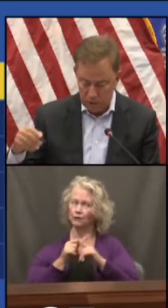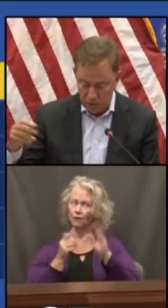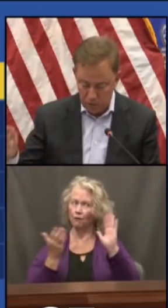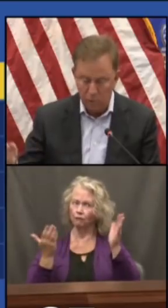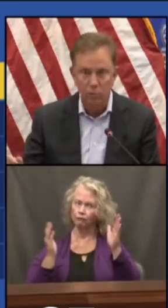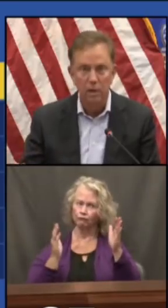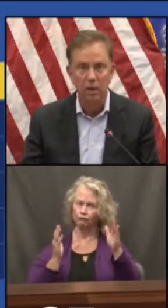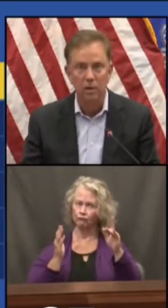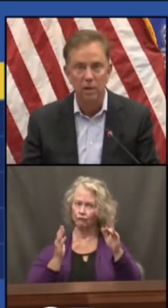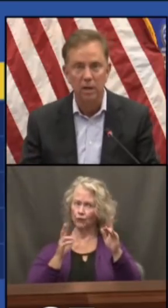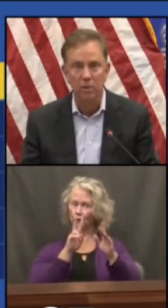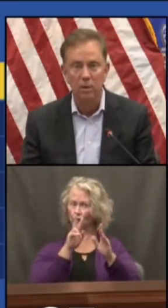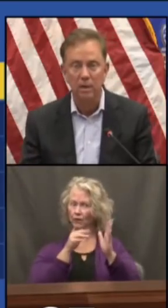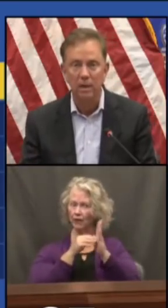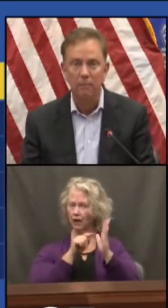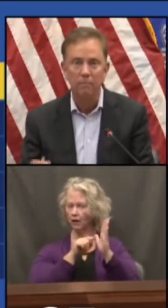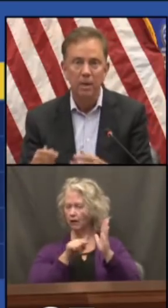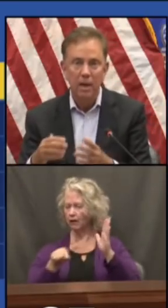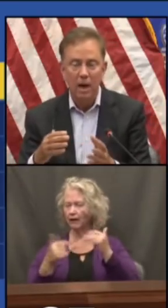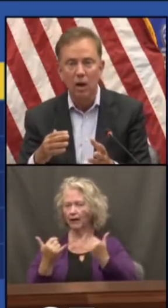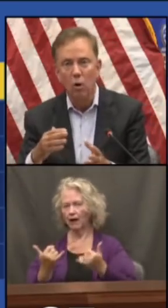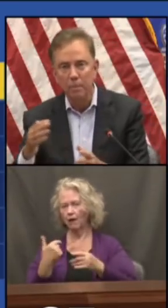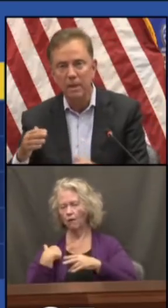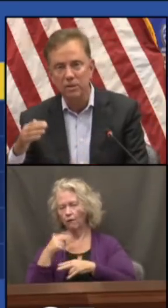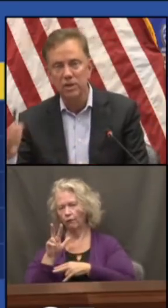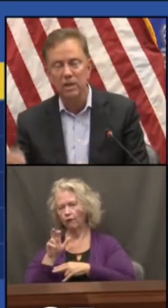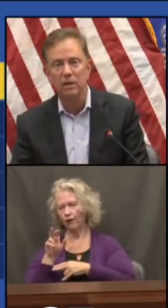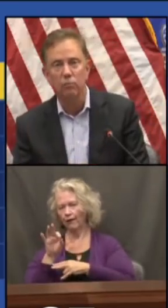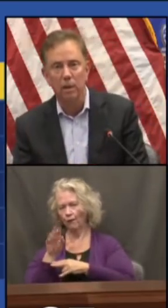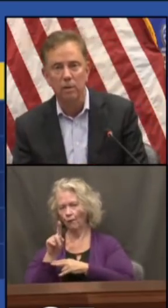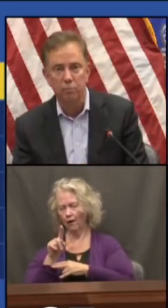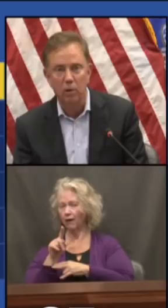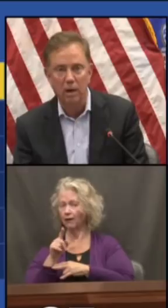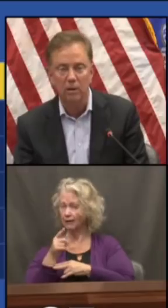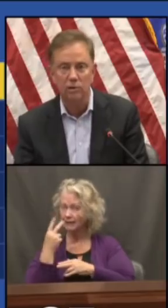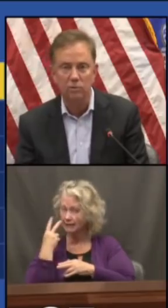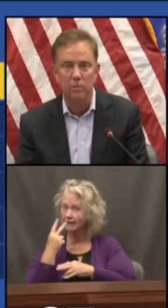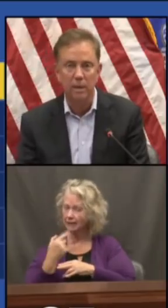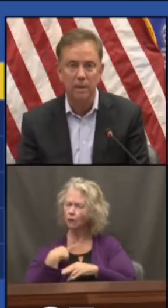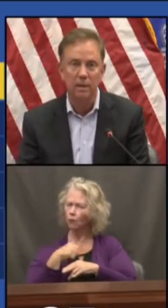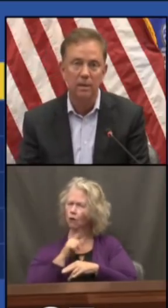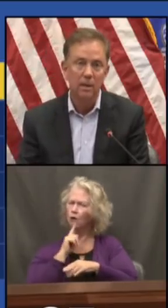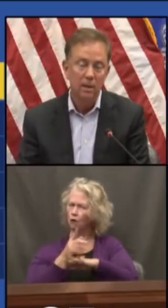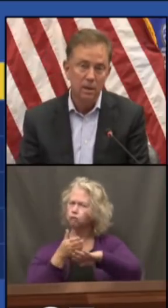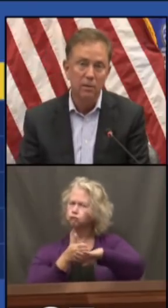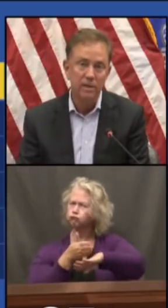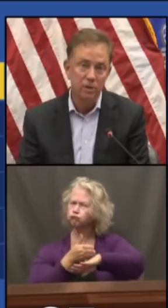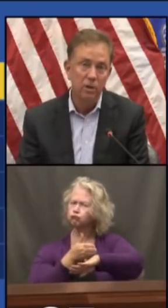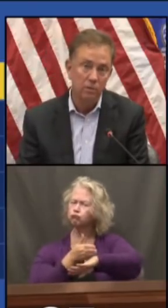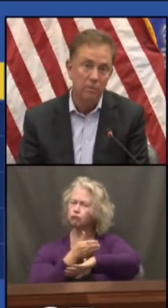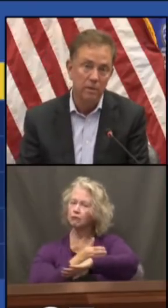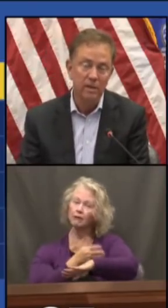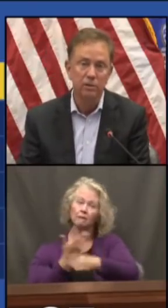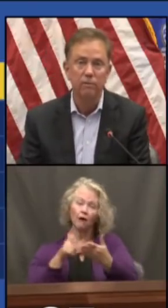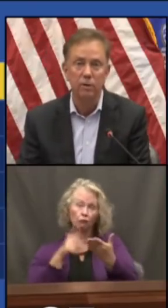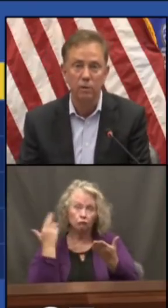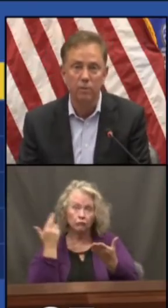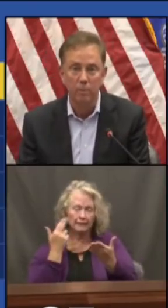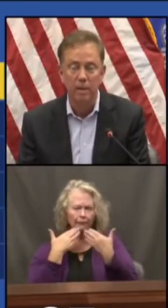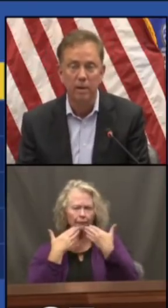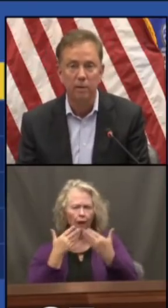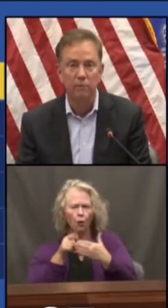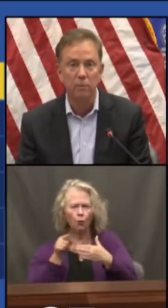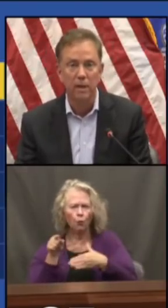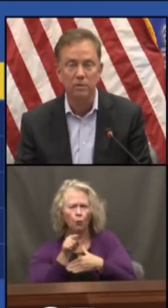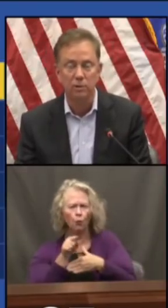8 months ago to 391 now. I hope you can see the relative progress we're making, thanks to you. Thanks to you